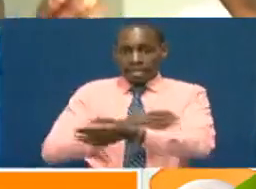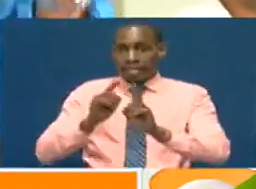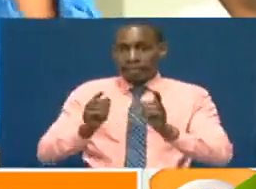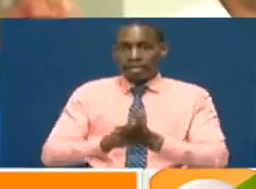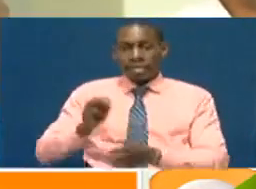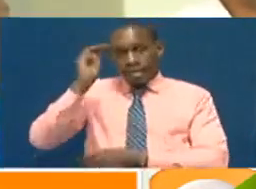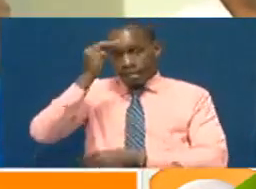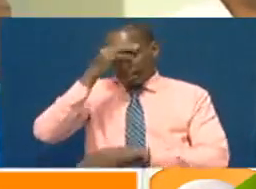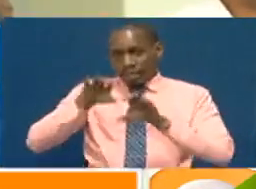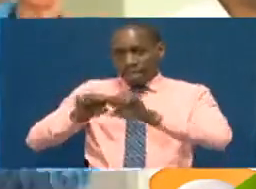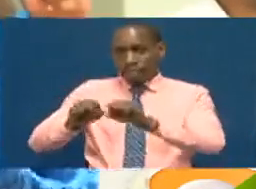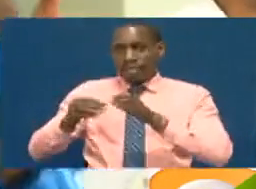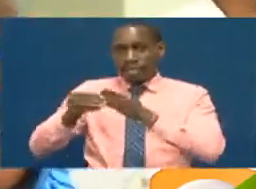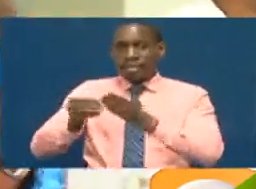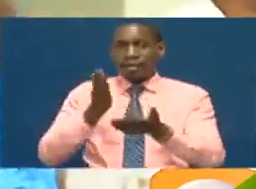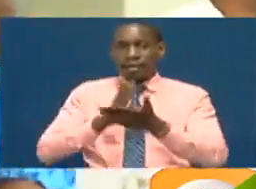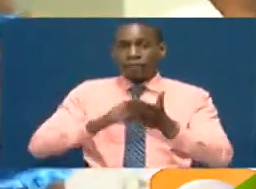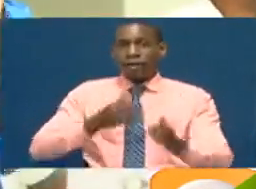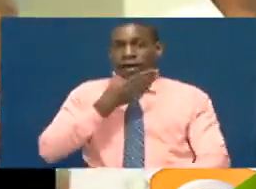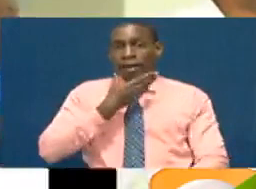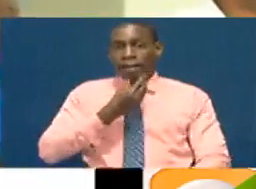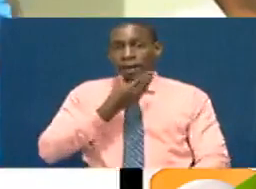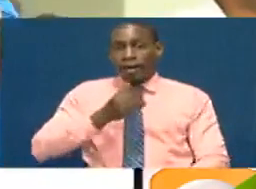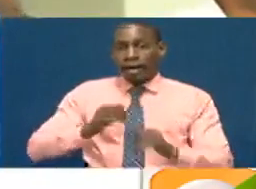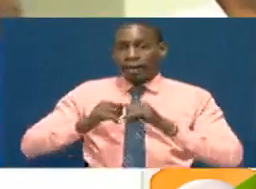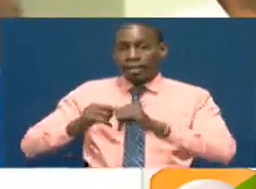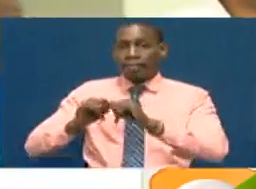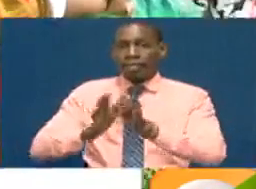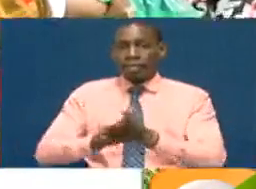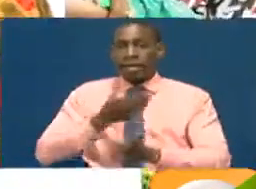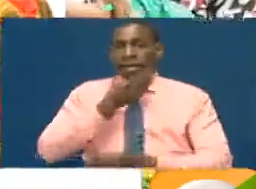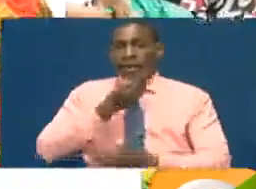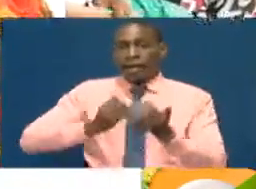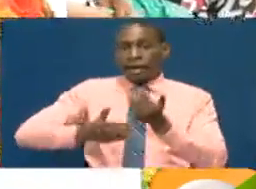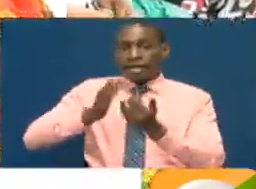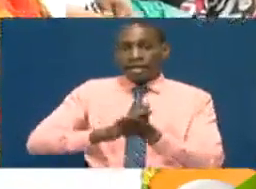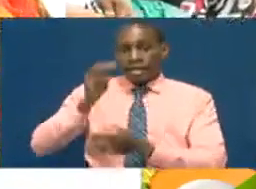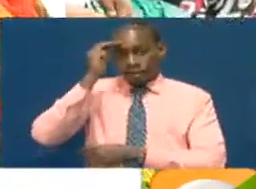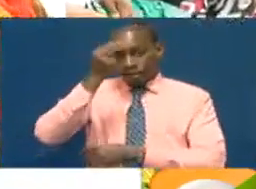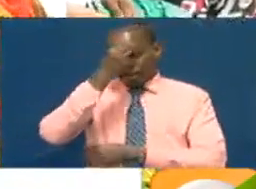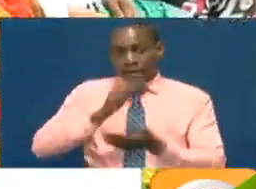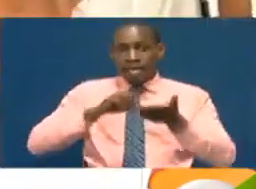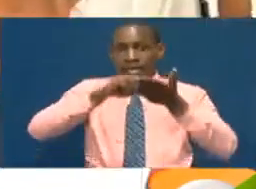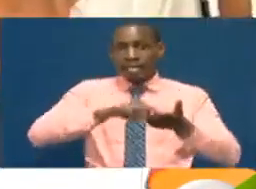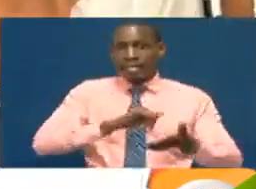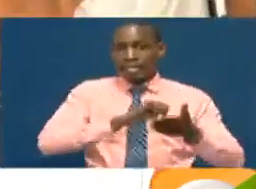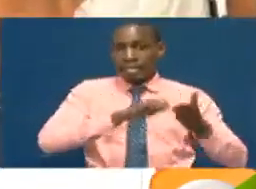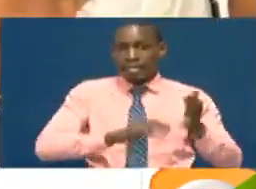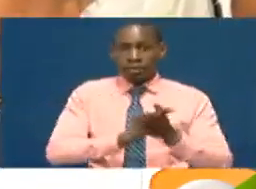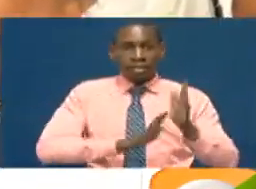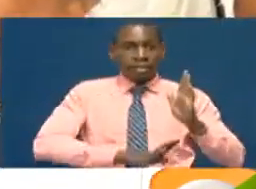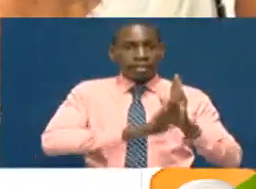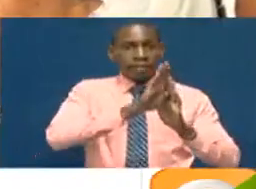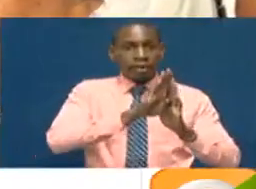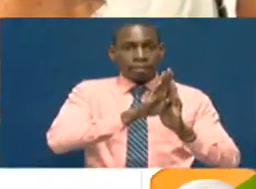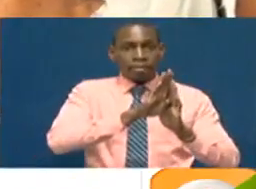lakini mata ukiwa pale utahakikisha baba ameimplement the baba care. Karua reiterated that development